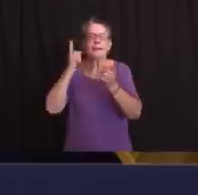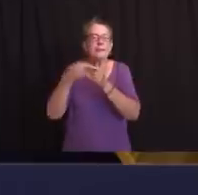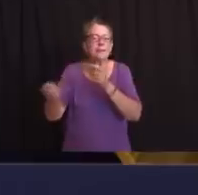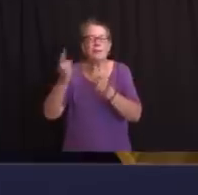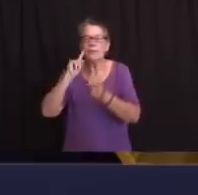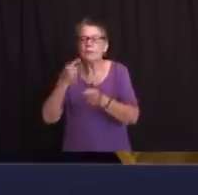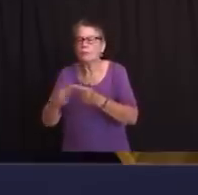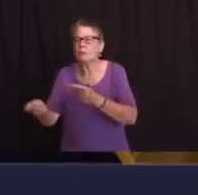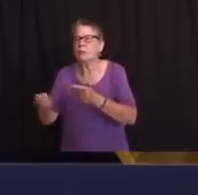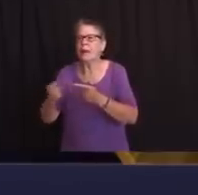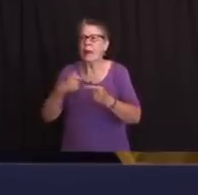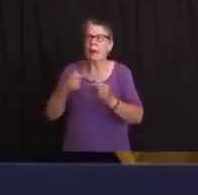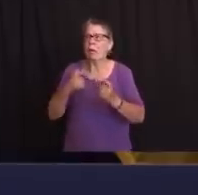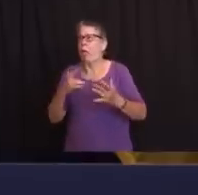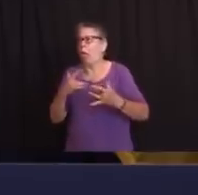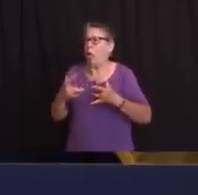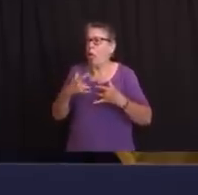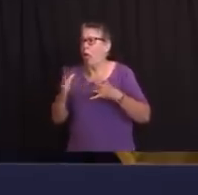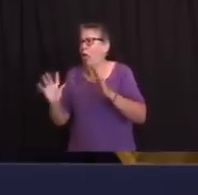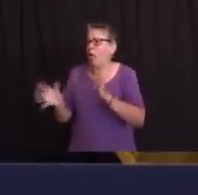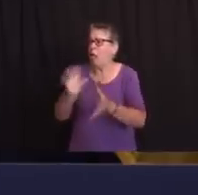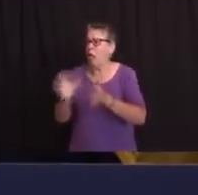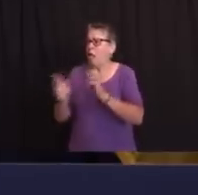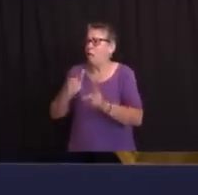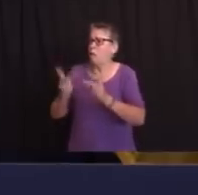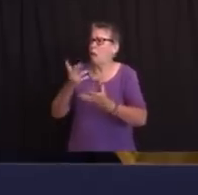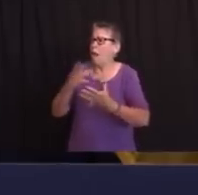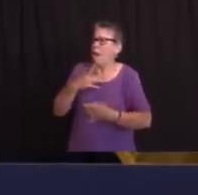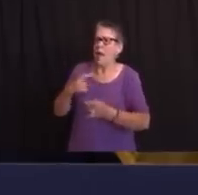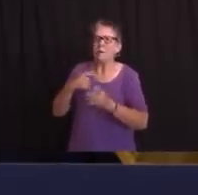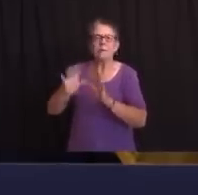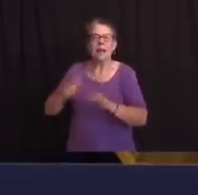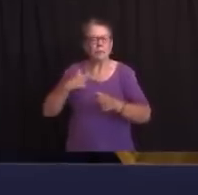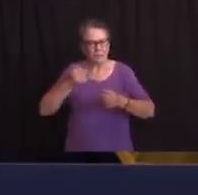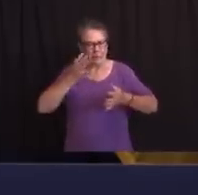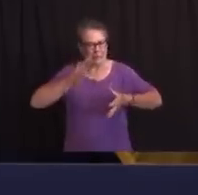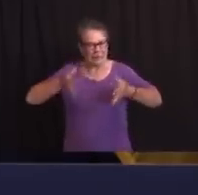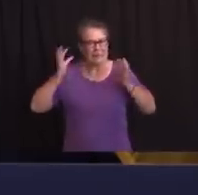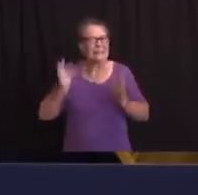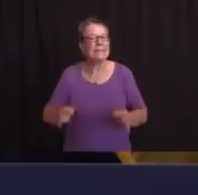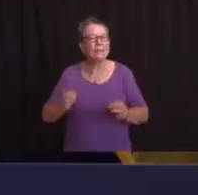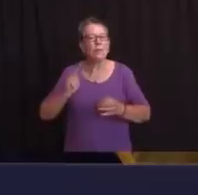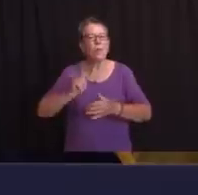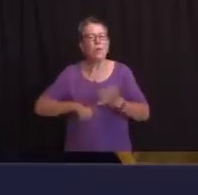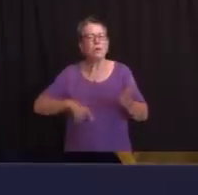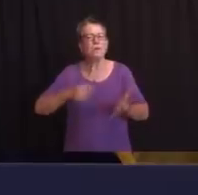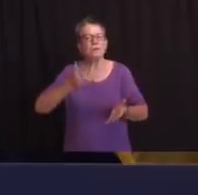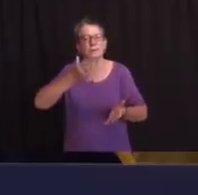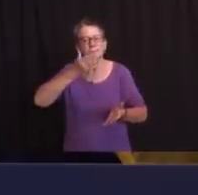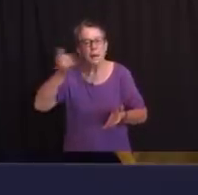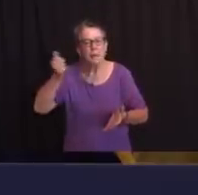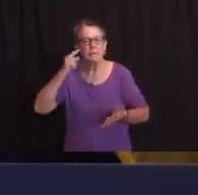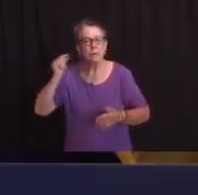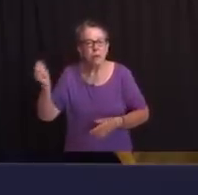what we think is the right thing to do. But again, I think the humbling part is not politics, because that doesn't matter to us.